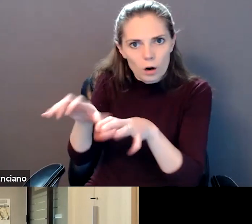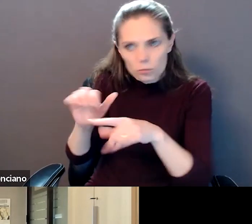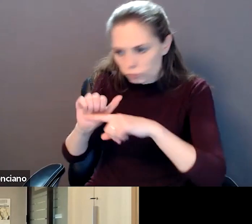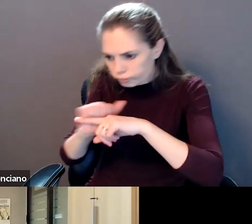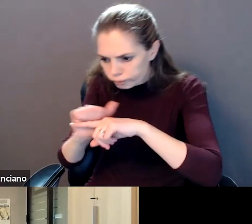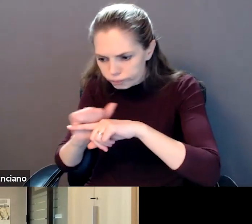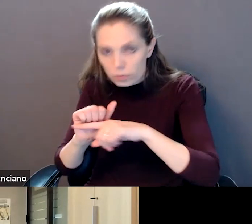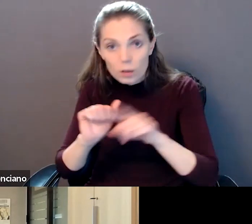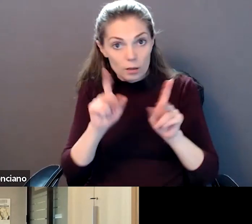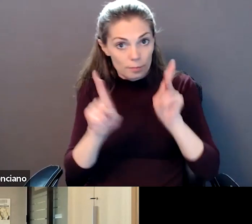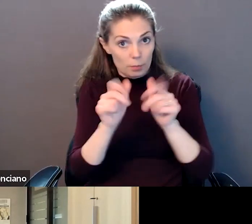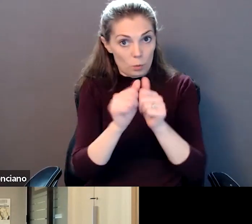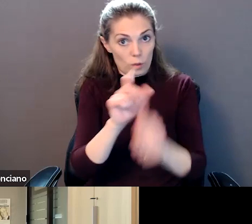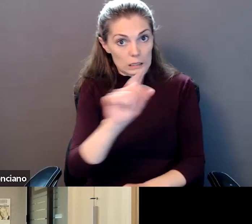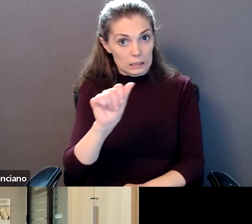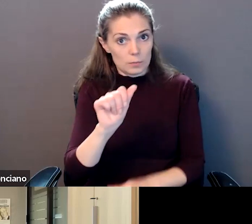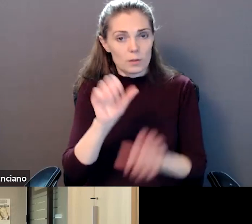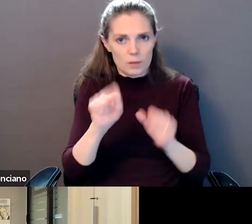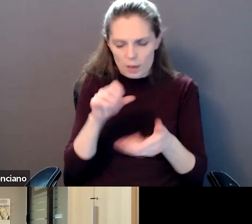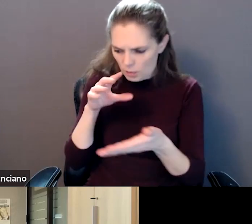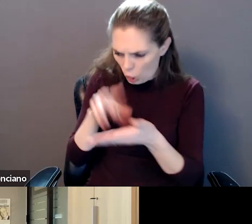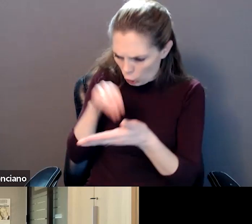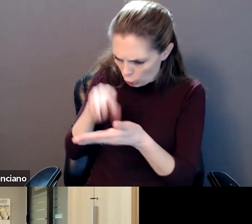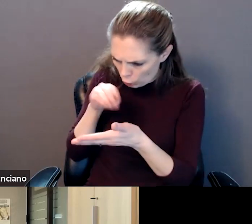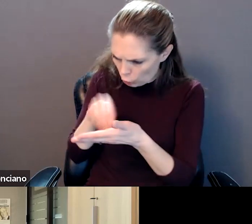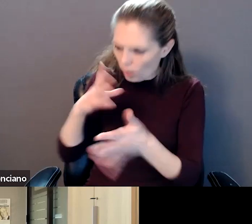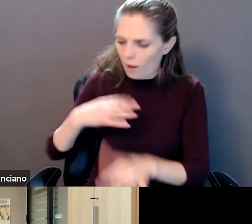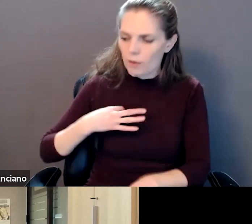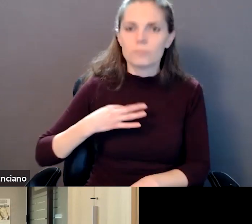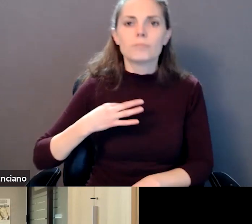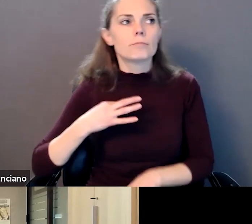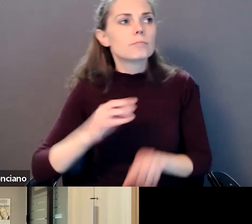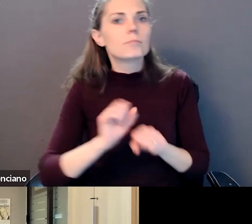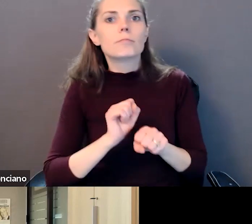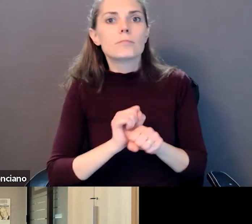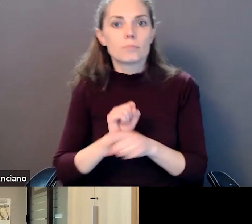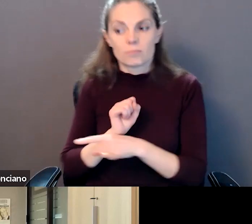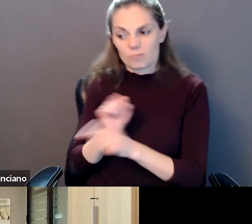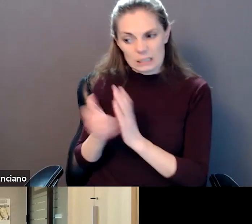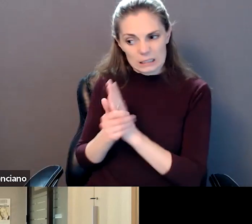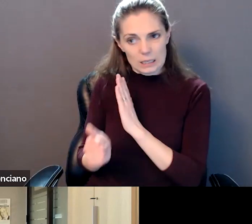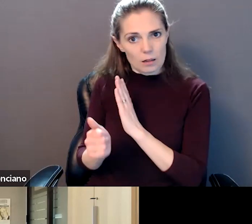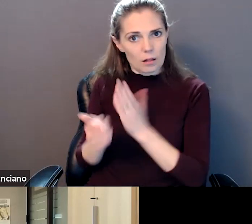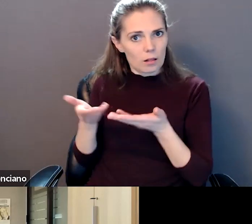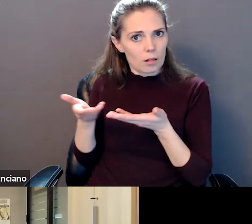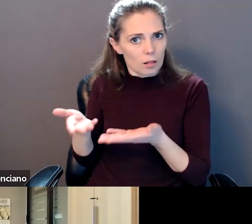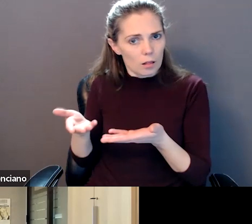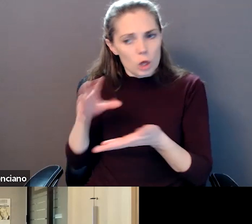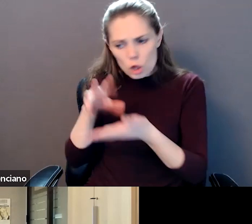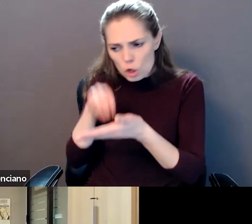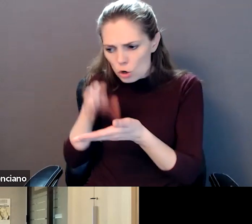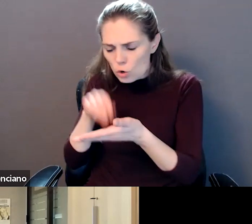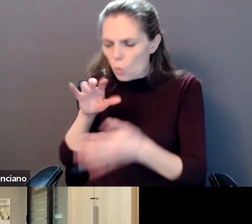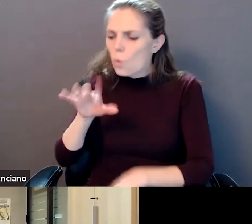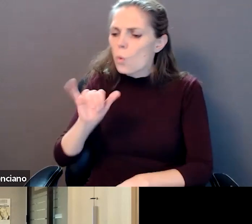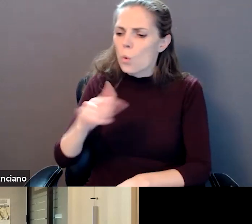So they're provided with an opportunity to gain additional skills training, to determine what additional skills they might need, and